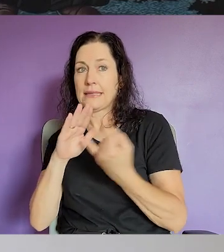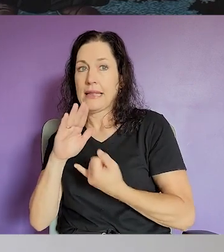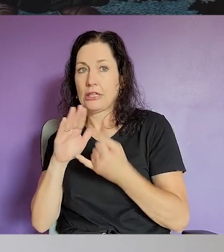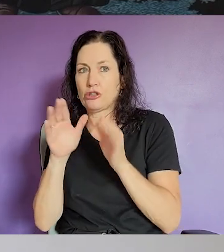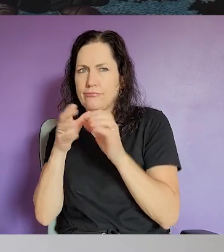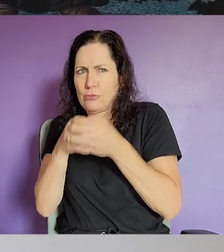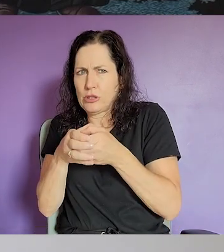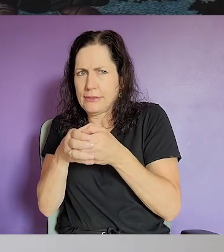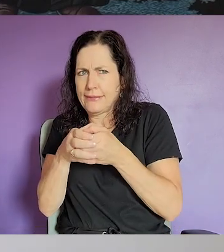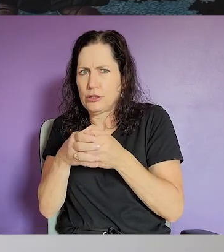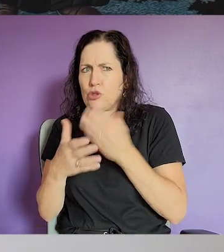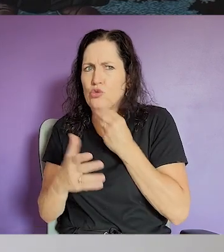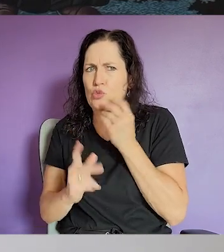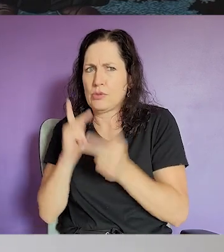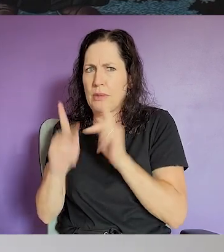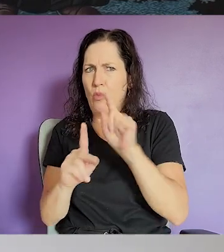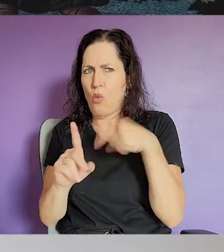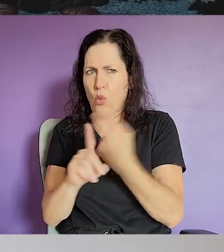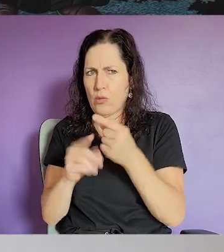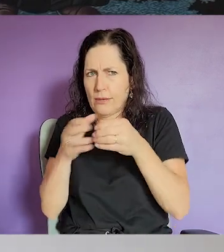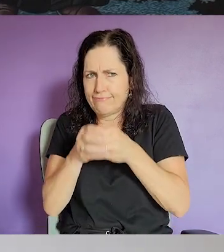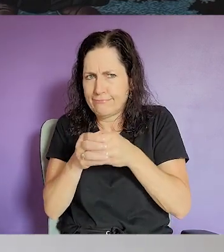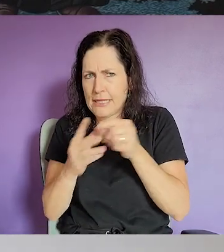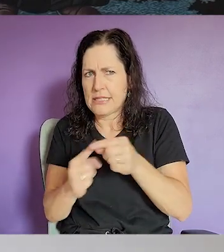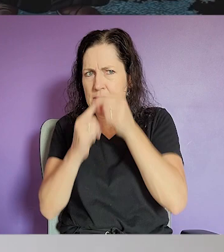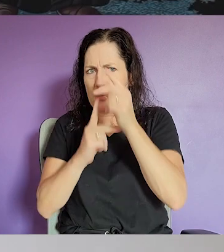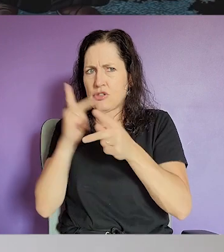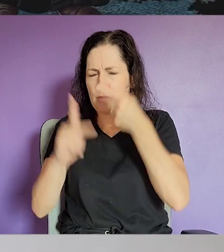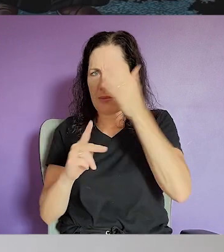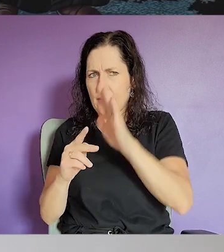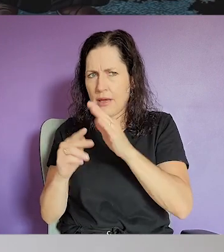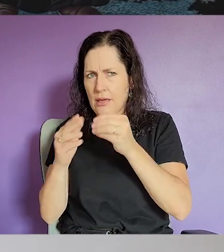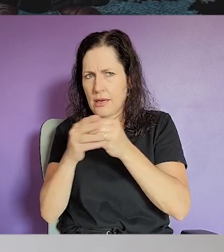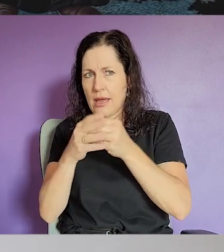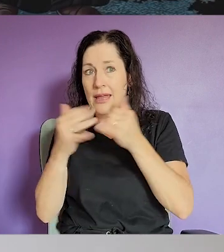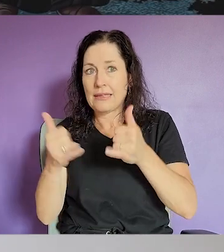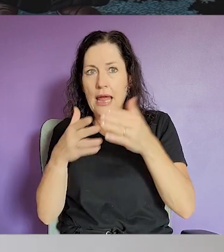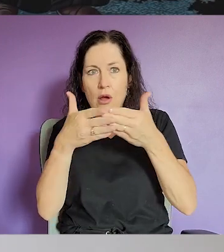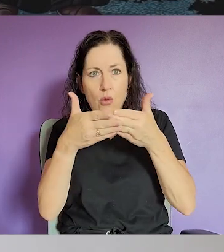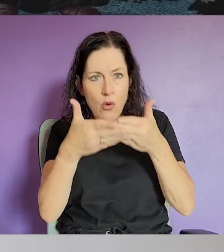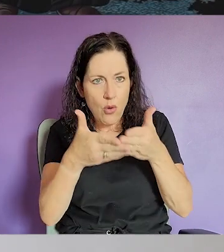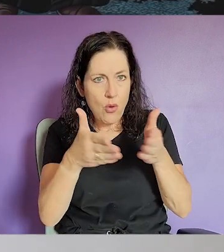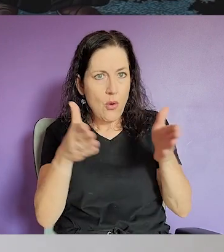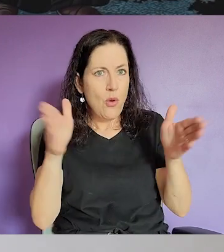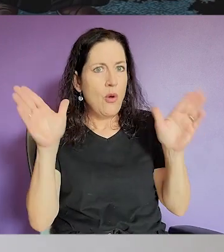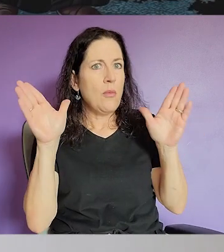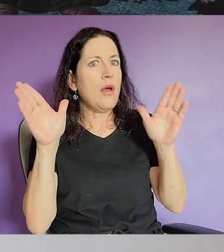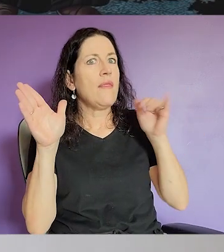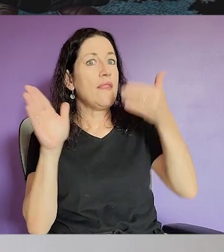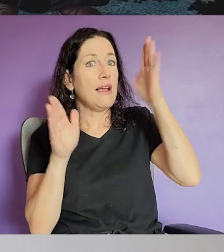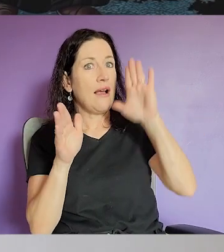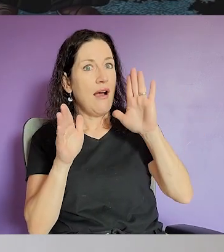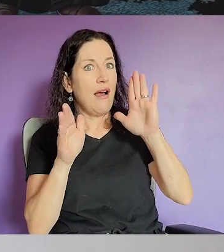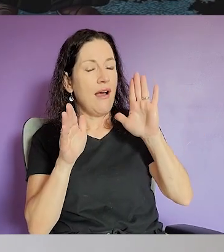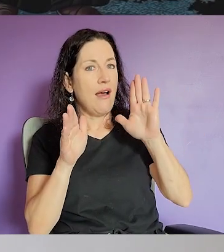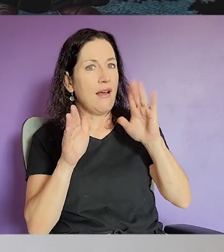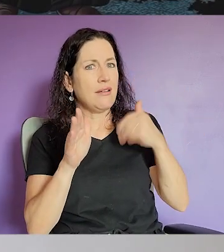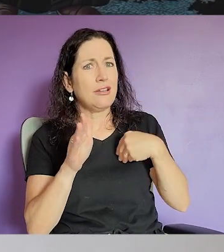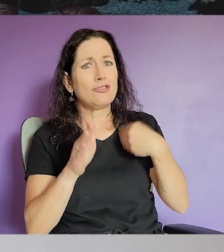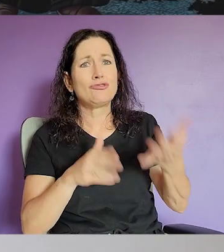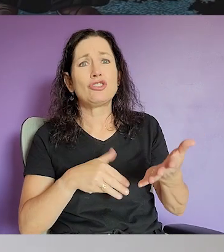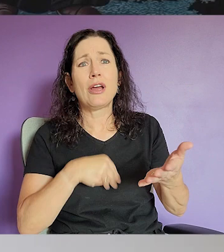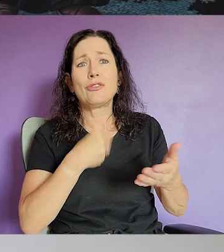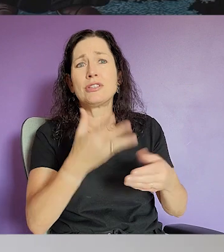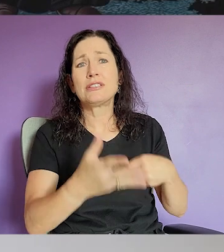isolation, insulation, to the generosity of God, to the who belongs to